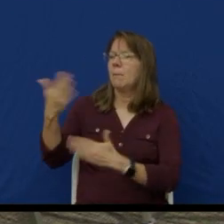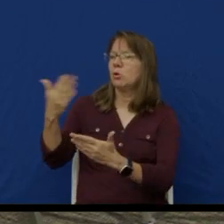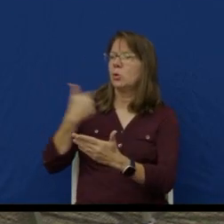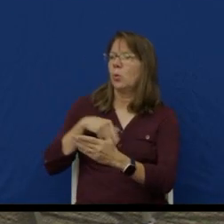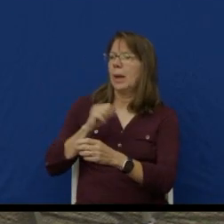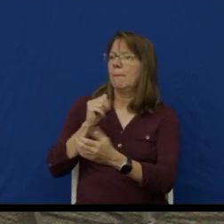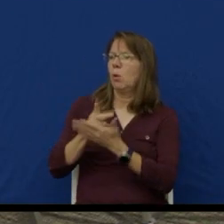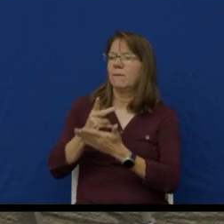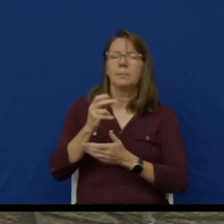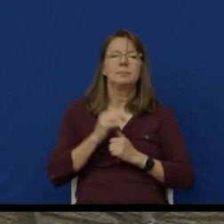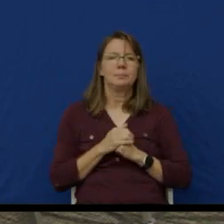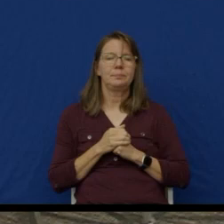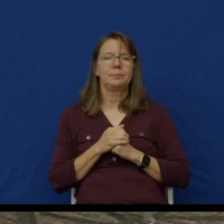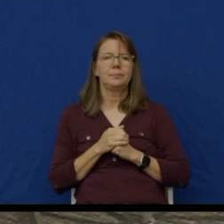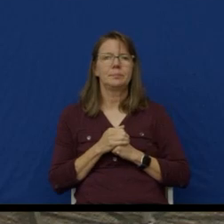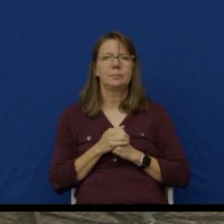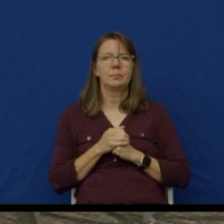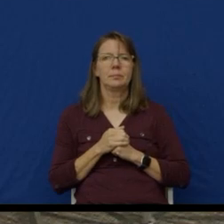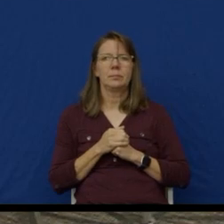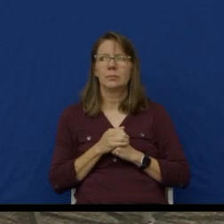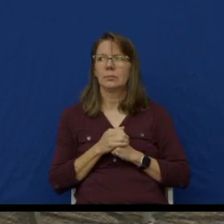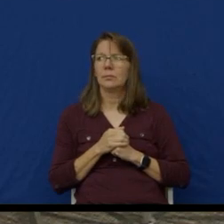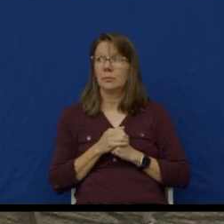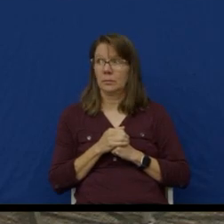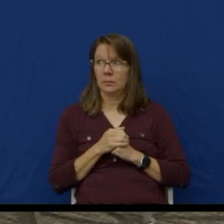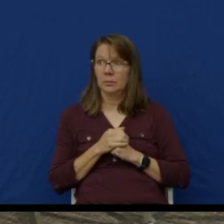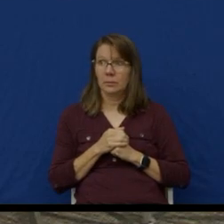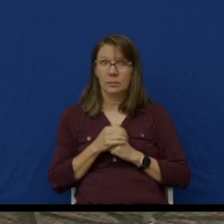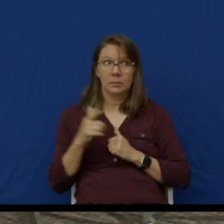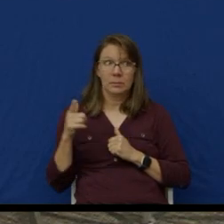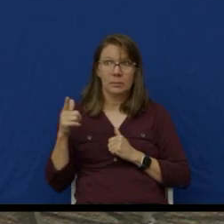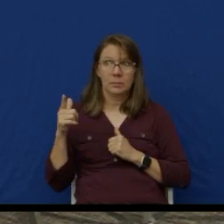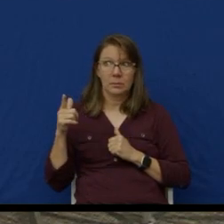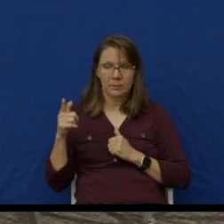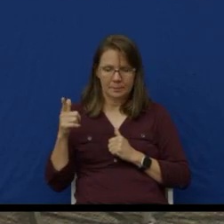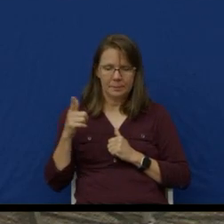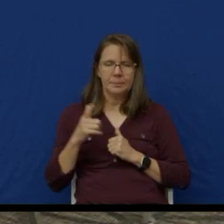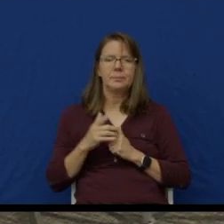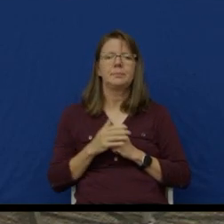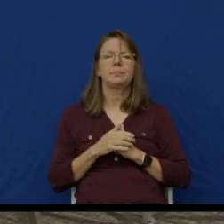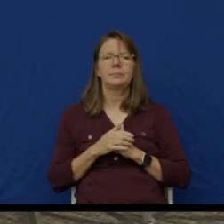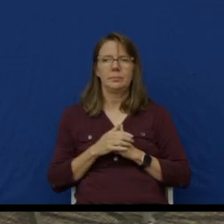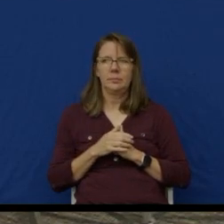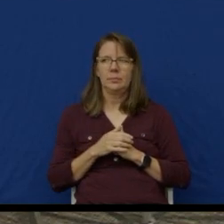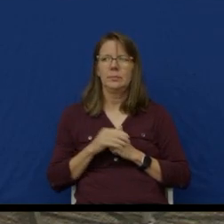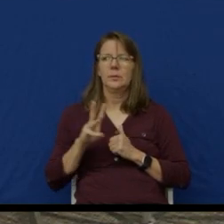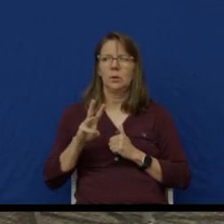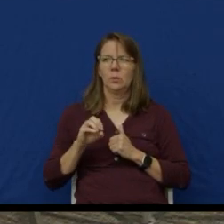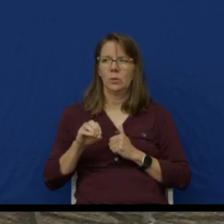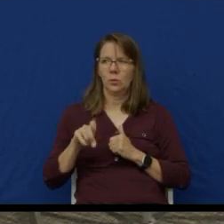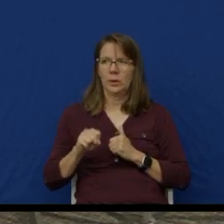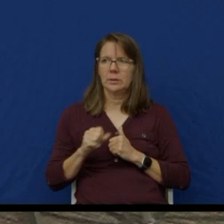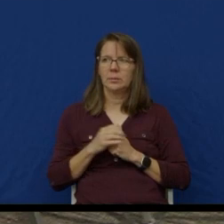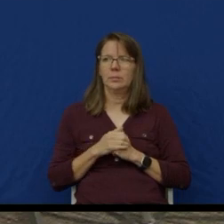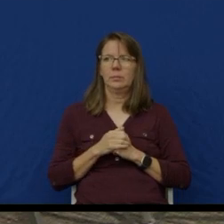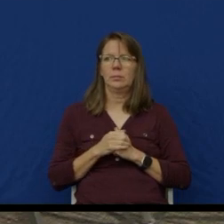approve this action. Is there a second? Second, Woods. Thank you,